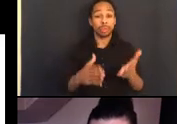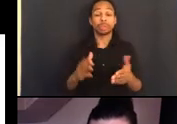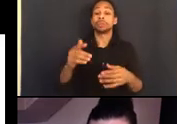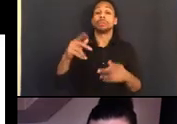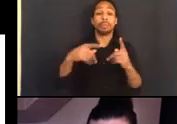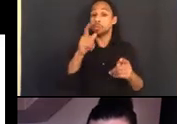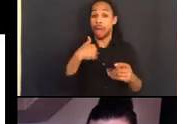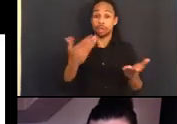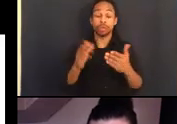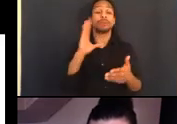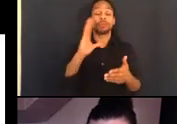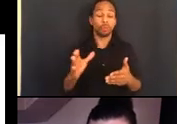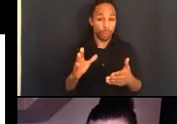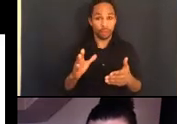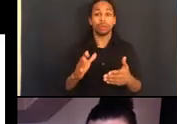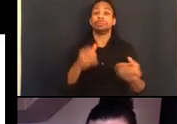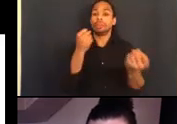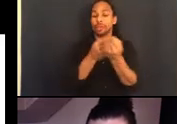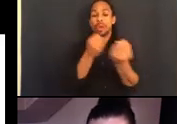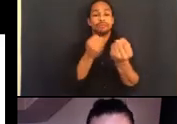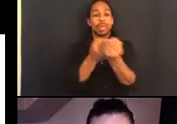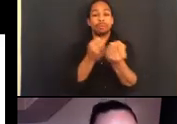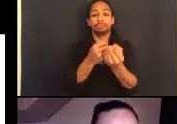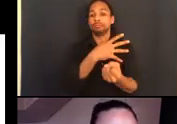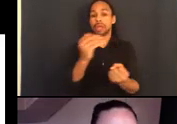we can reduce disparities as much as possible. Thank you.